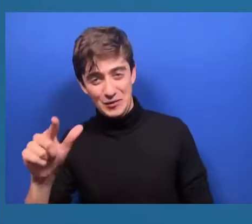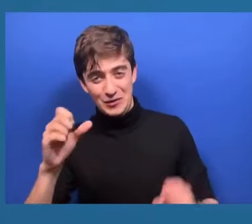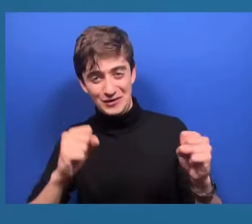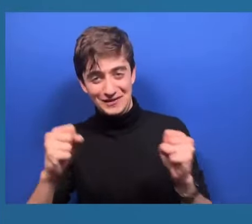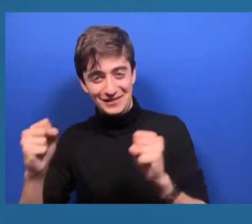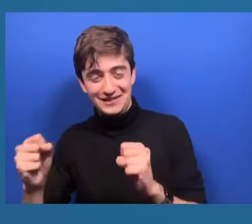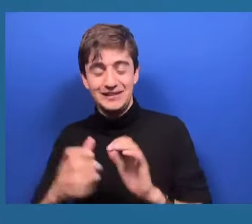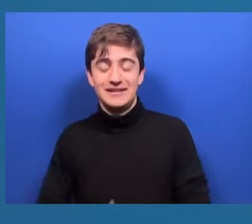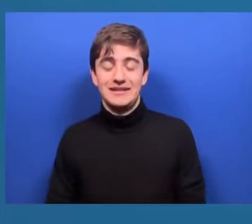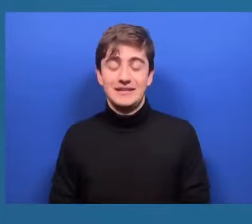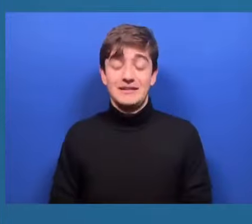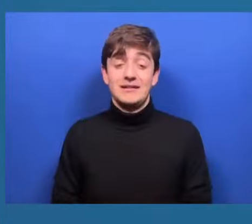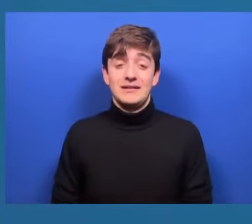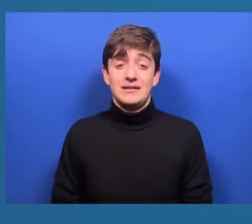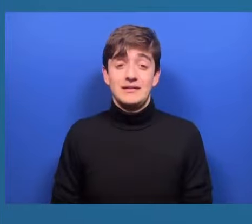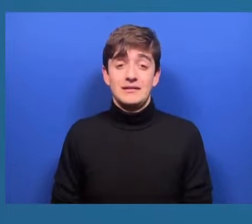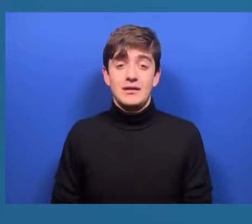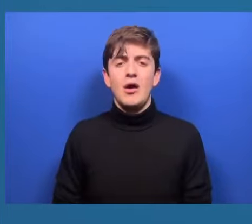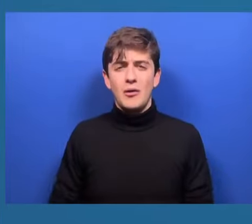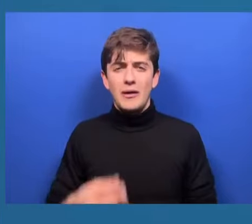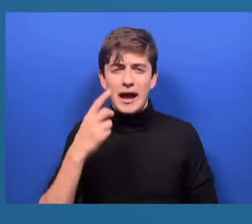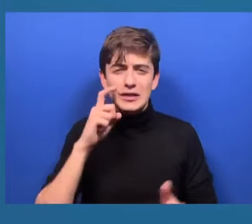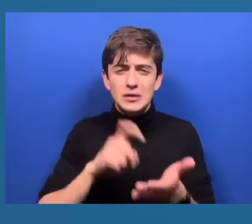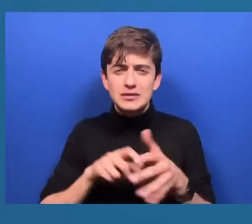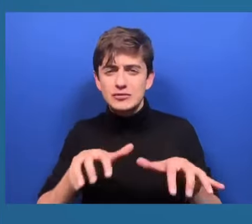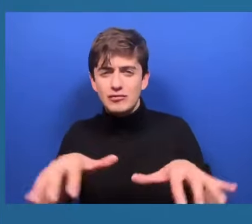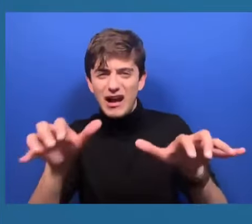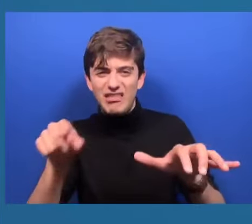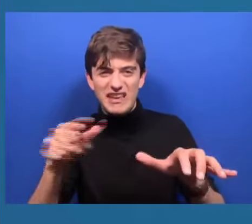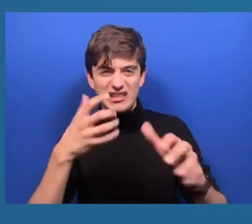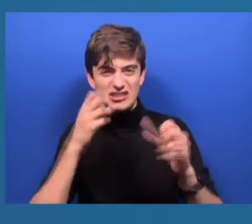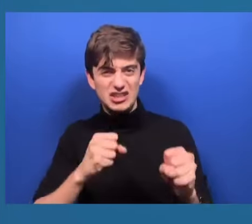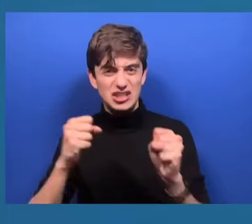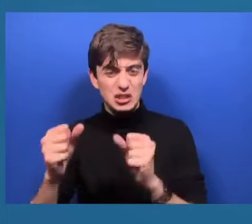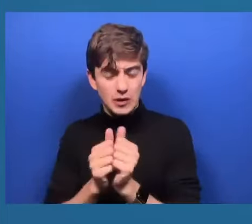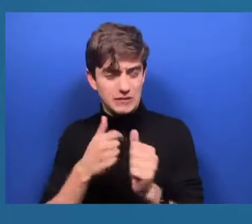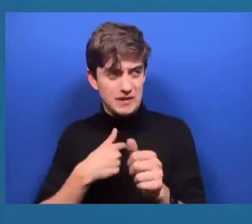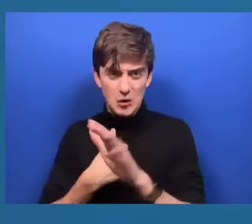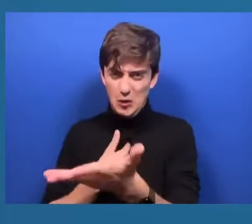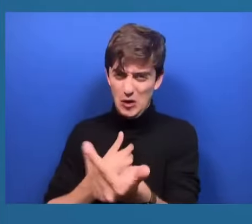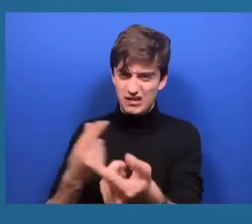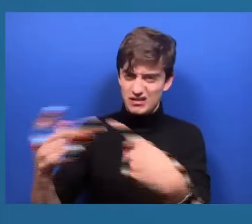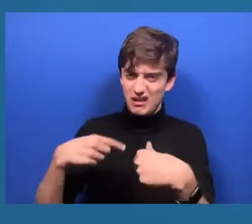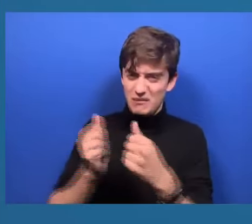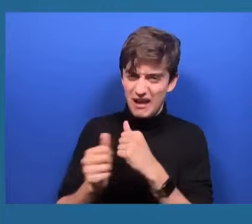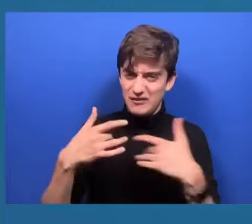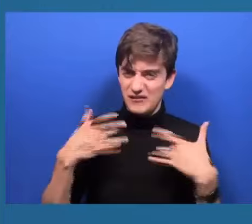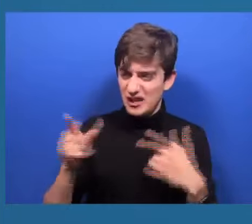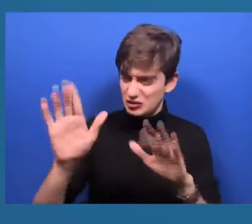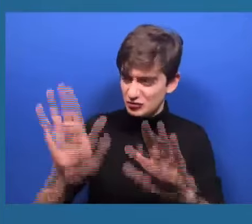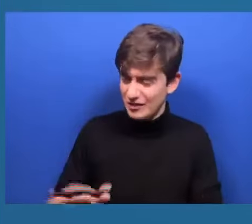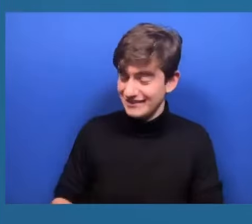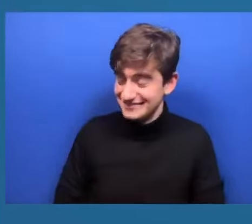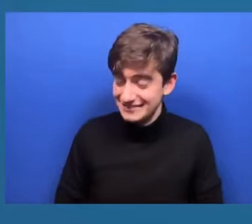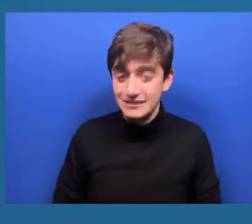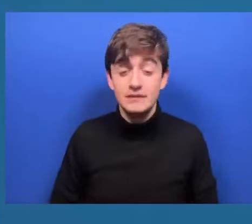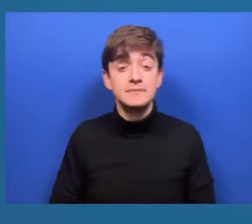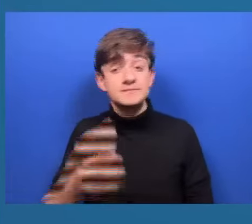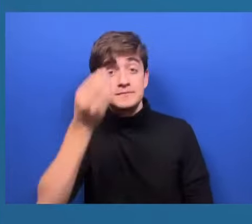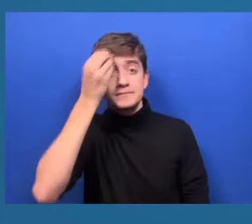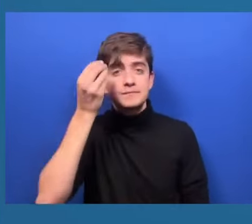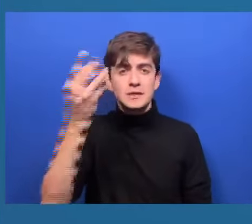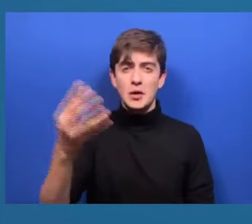I need this part of the cheering section with me at every event. You guys are awesome. I'm going to tell you how authoritarians stay in